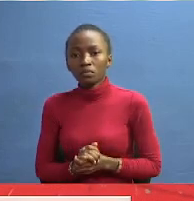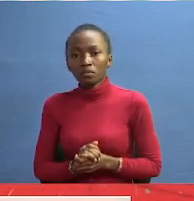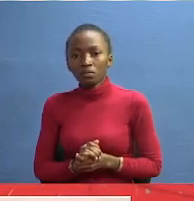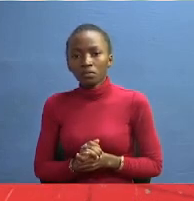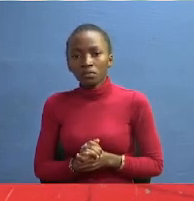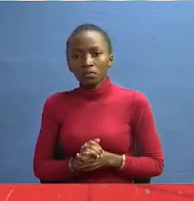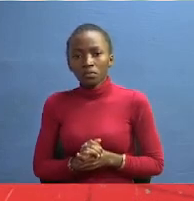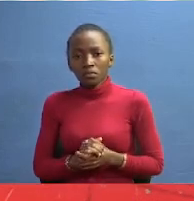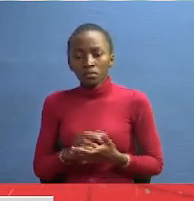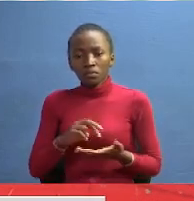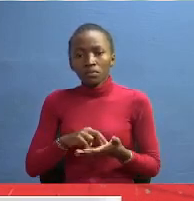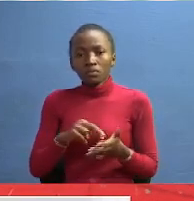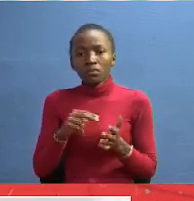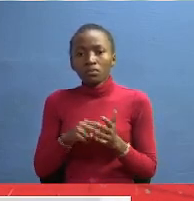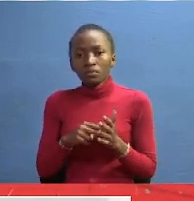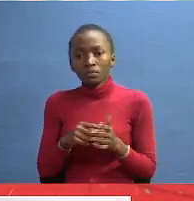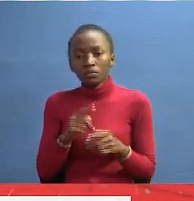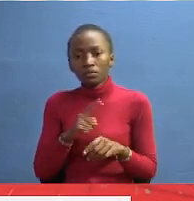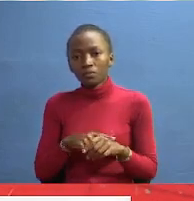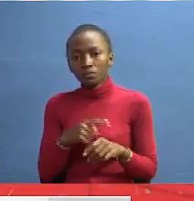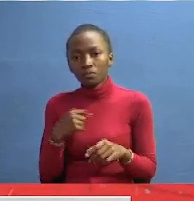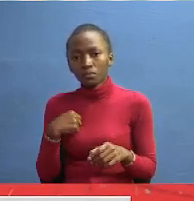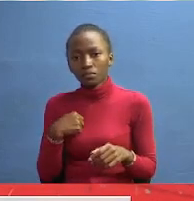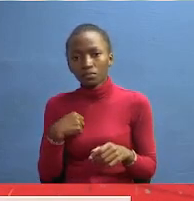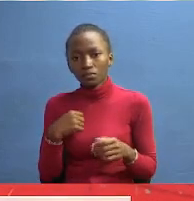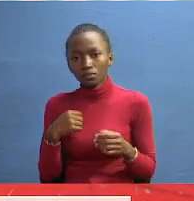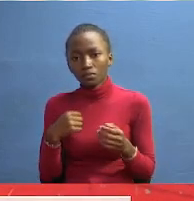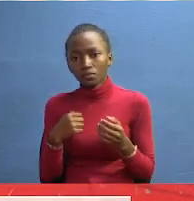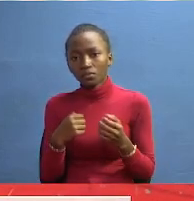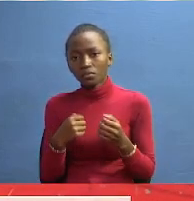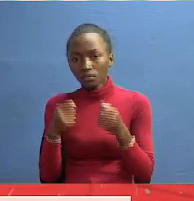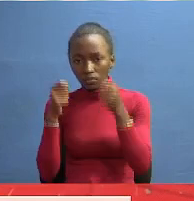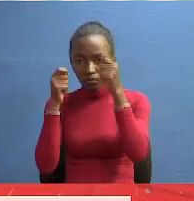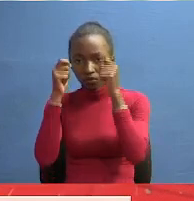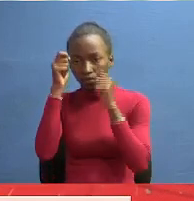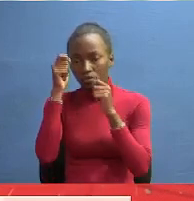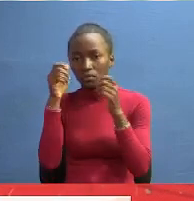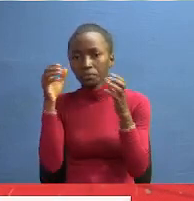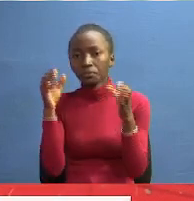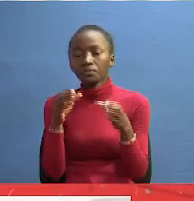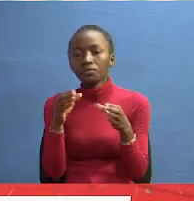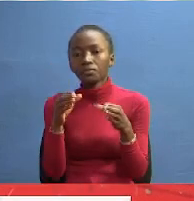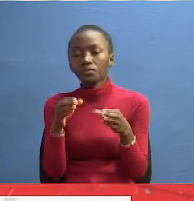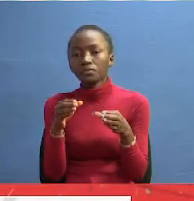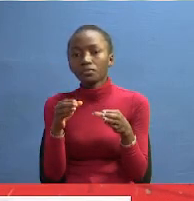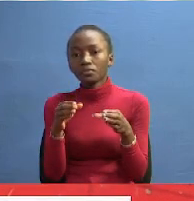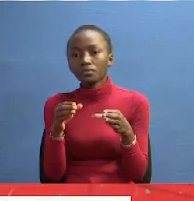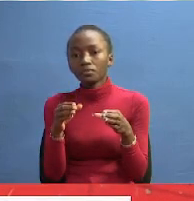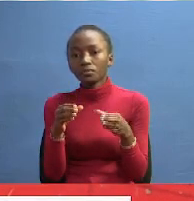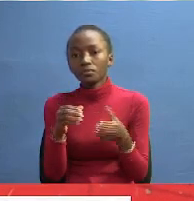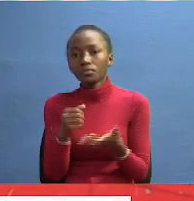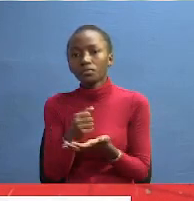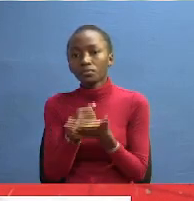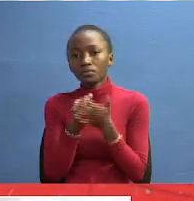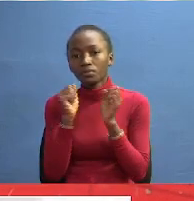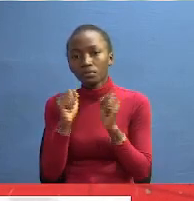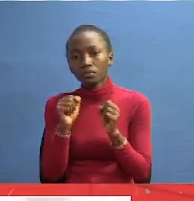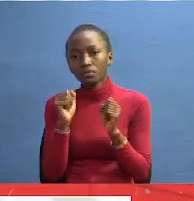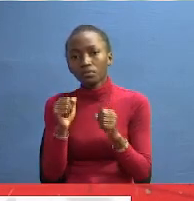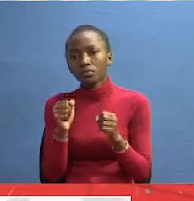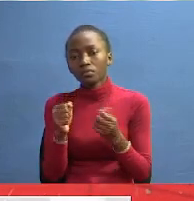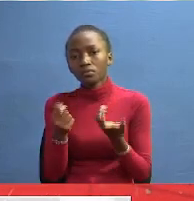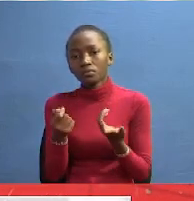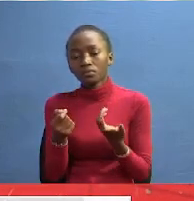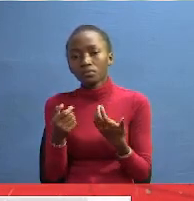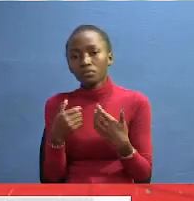when we involve, or rather when a military group is involved, it only means that there can be a temporary ceasefire. Right.